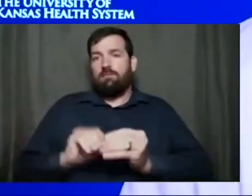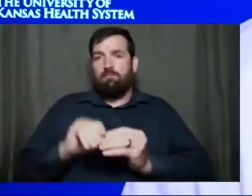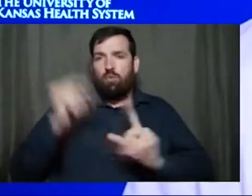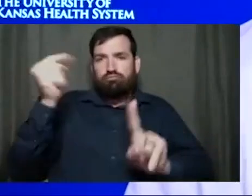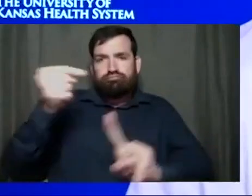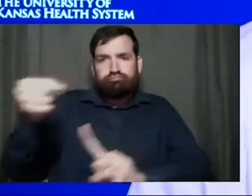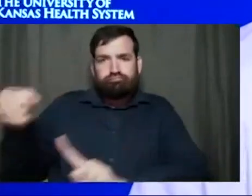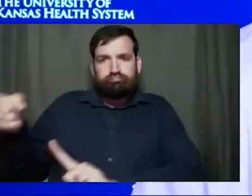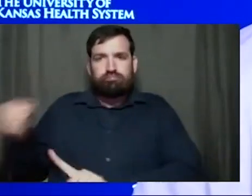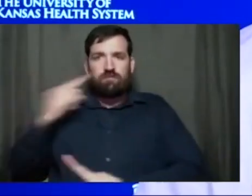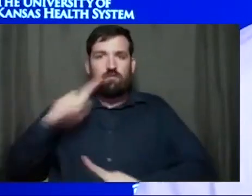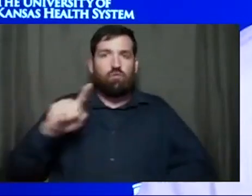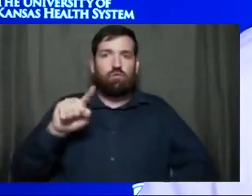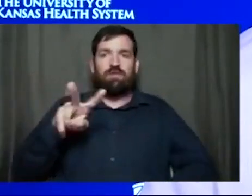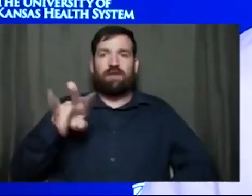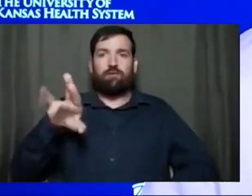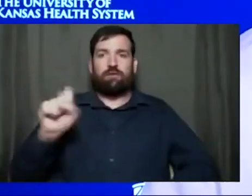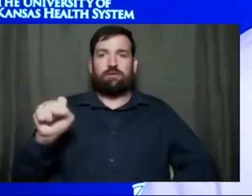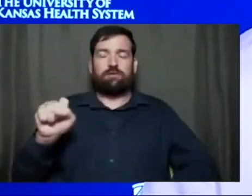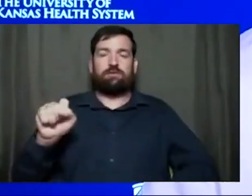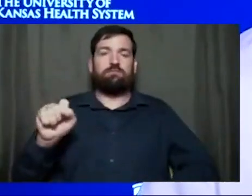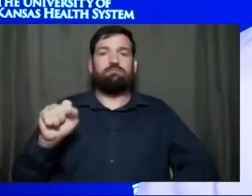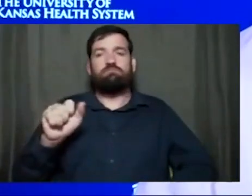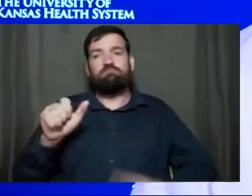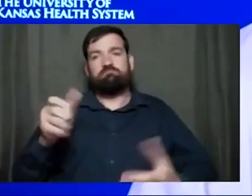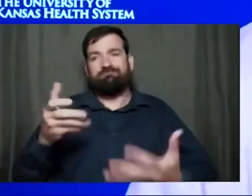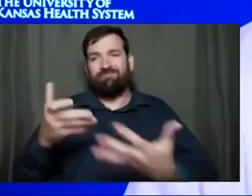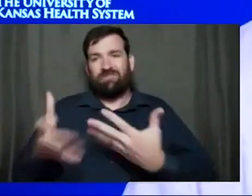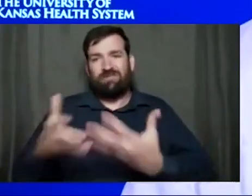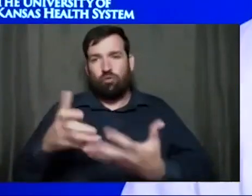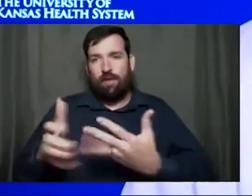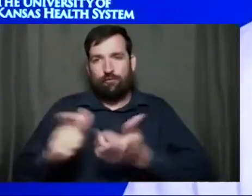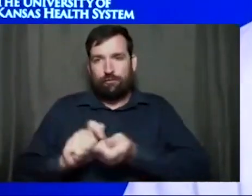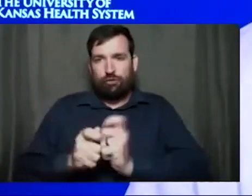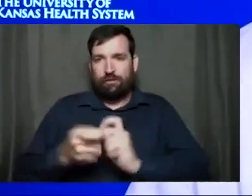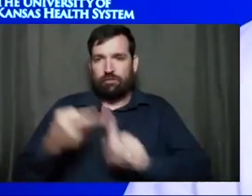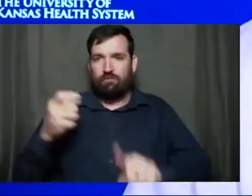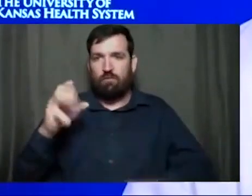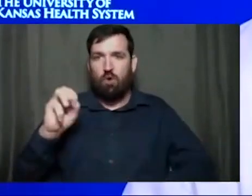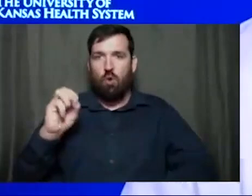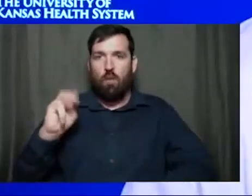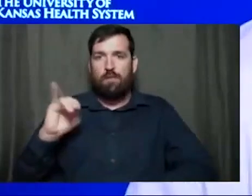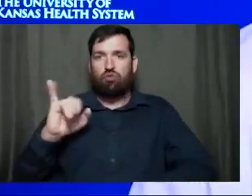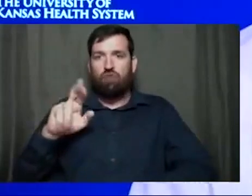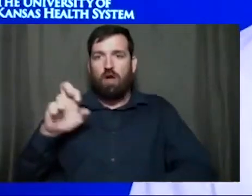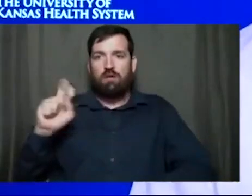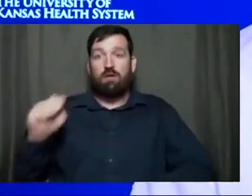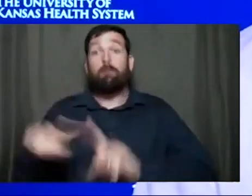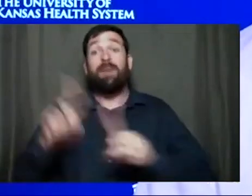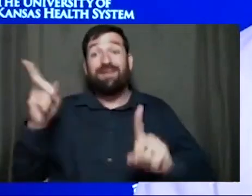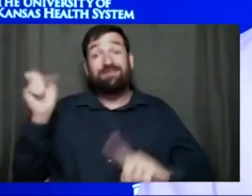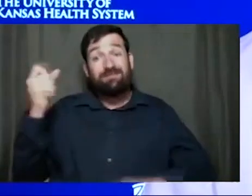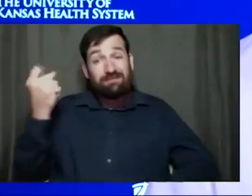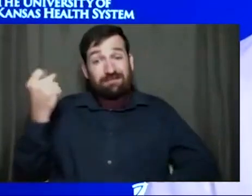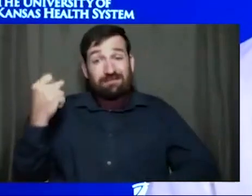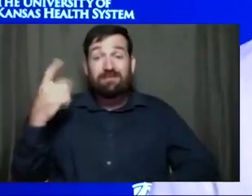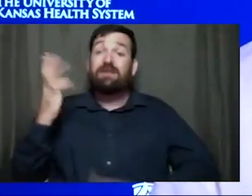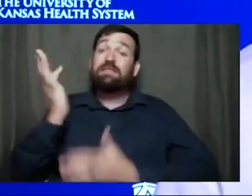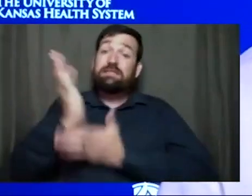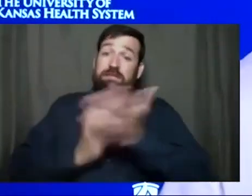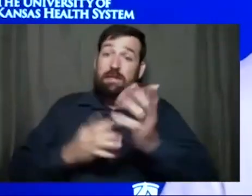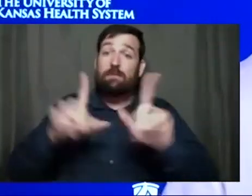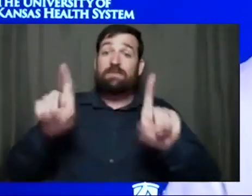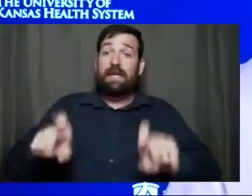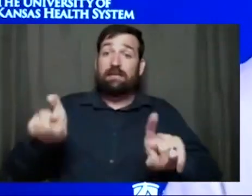are unaffected by the Omicron changes. But there are tests out there that that